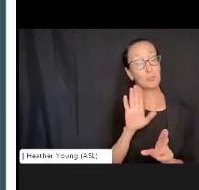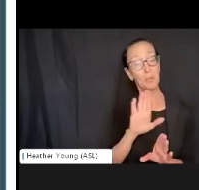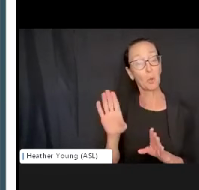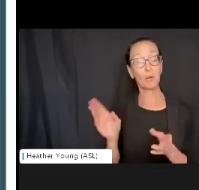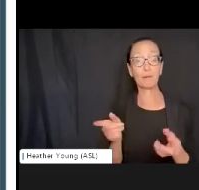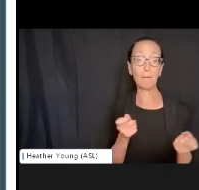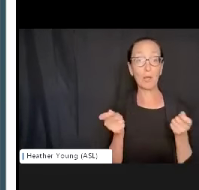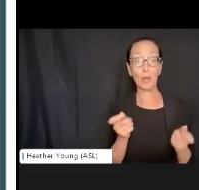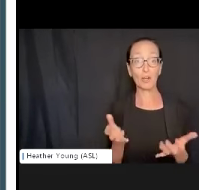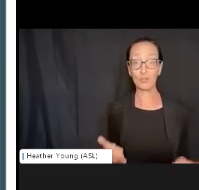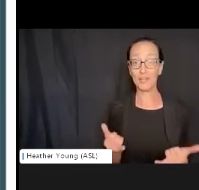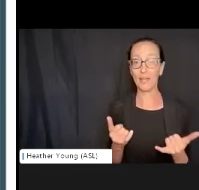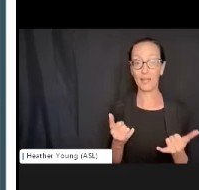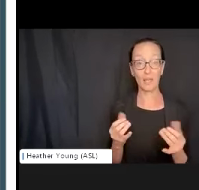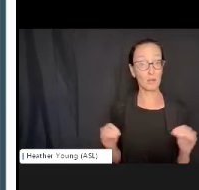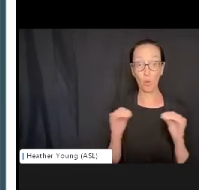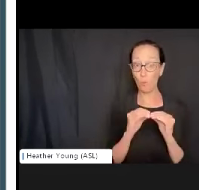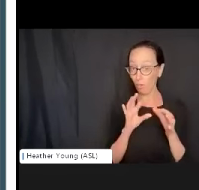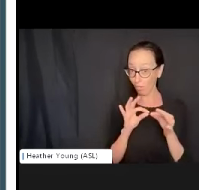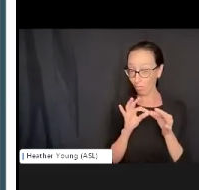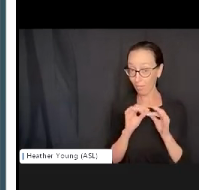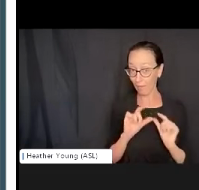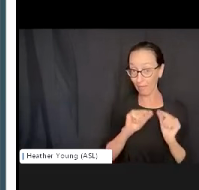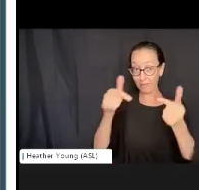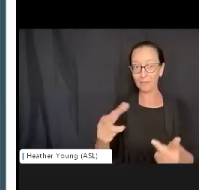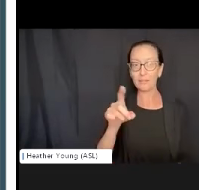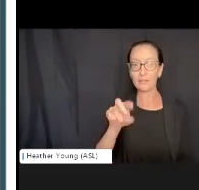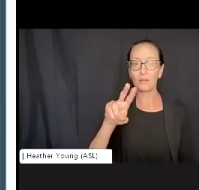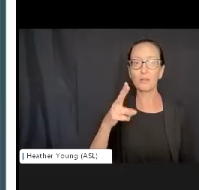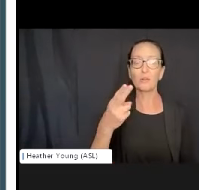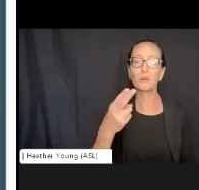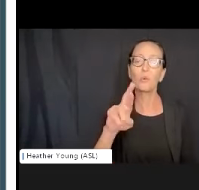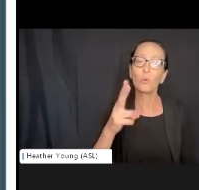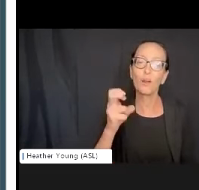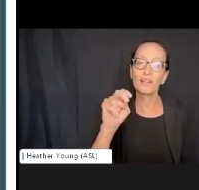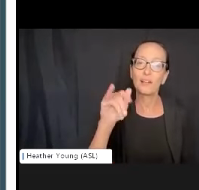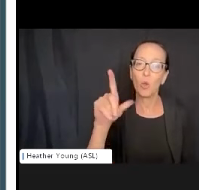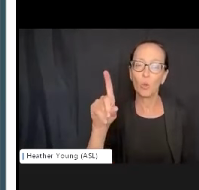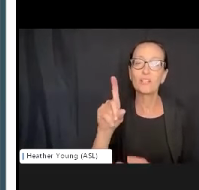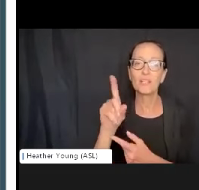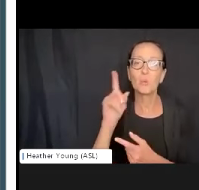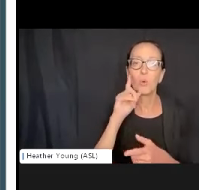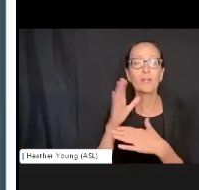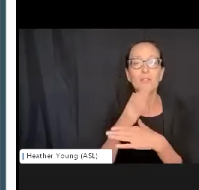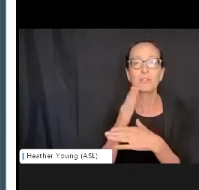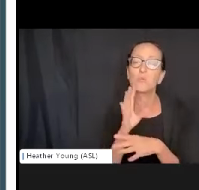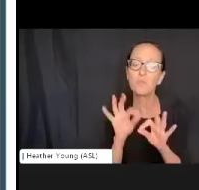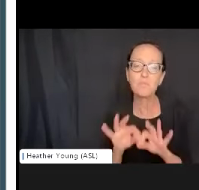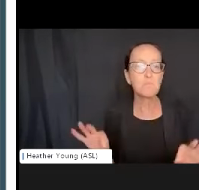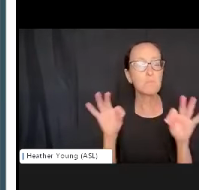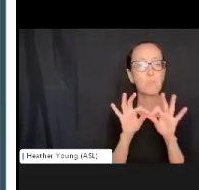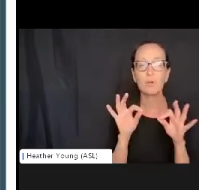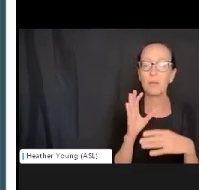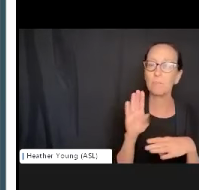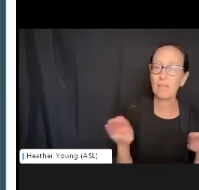ado, I'm going to go ahead and turn it over to Dr. Reingold, who will share some important mental and behavioral health information and